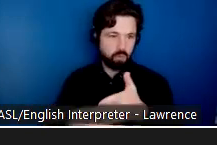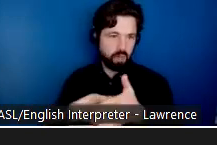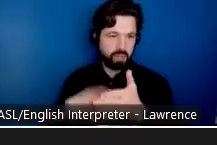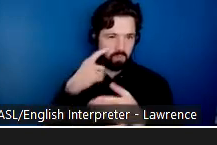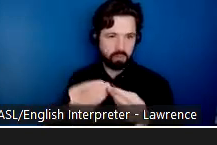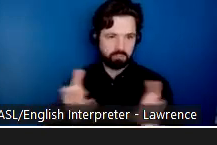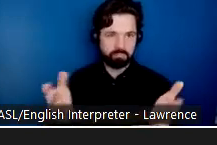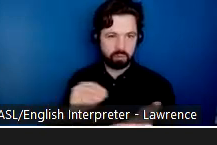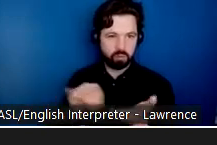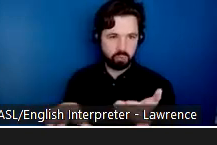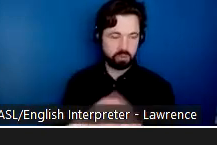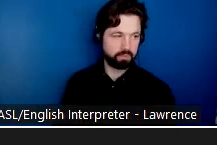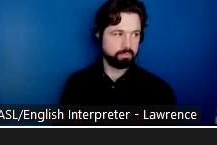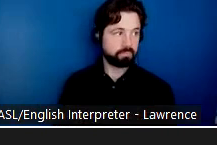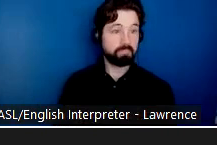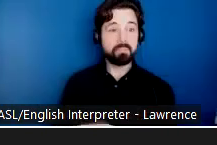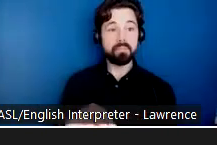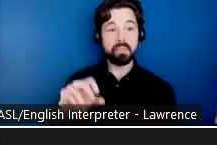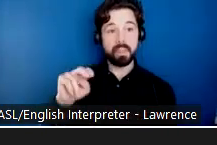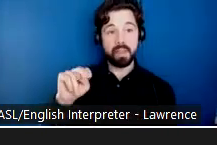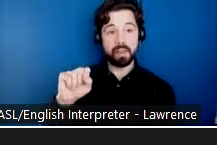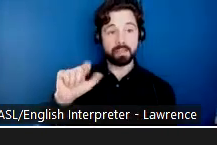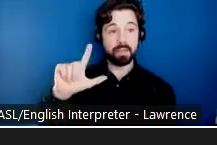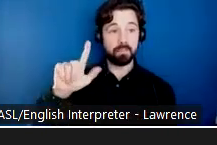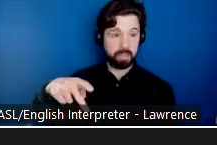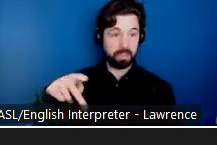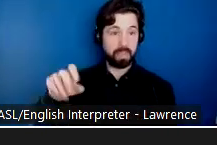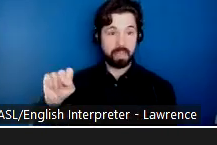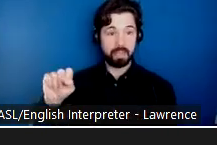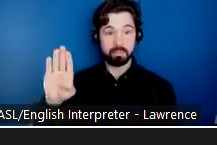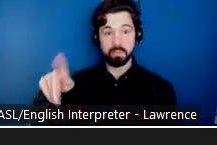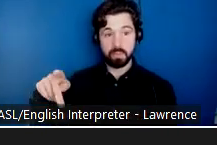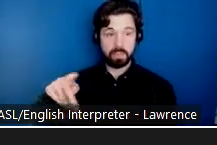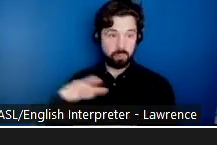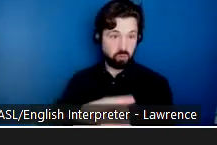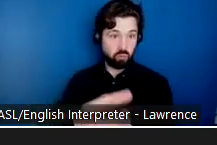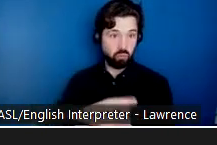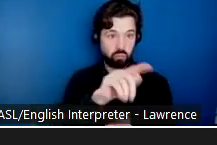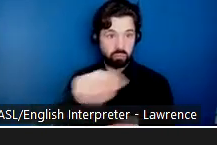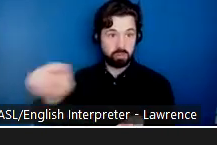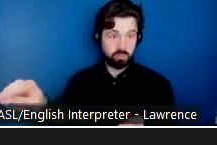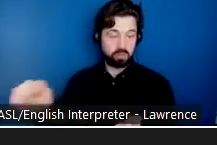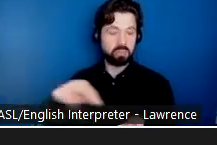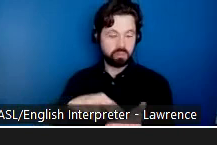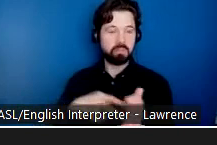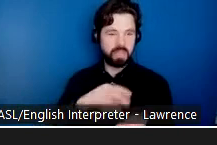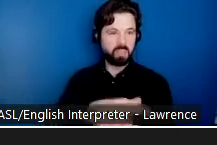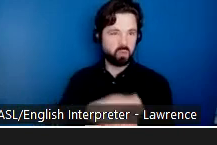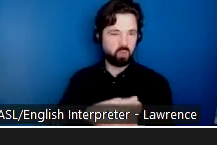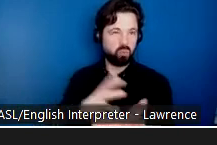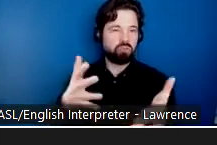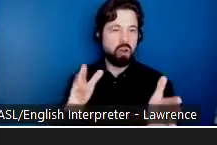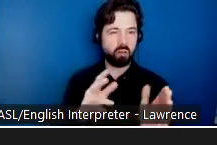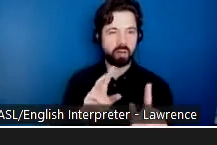we refer to NSLP or SBP participating schools, We are referring to those schools that have been approved